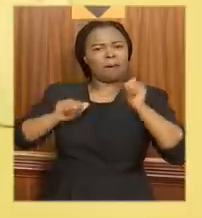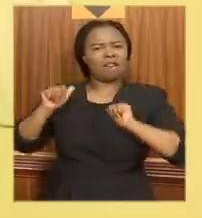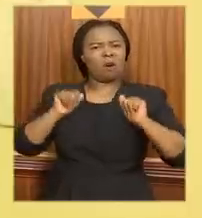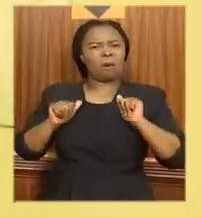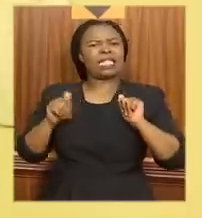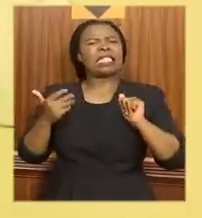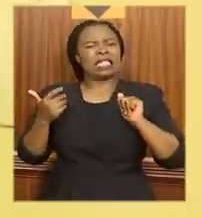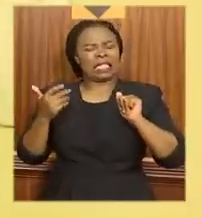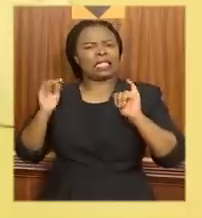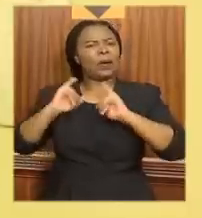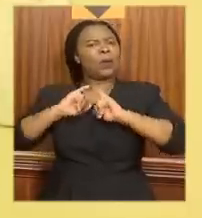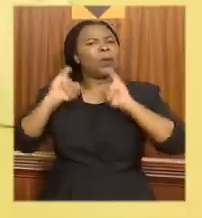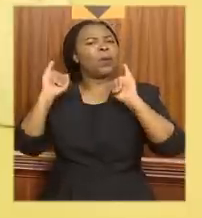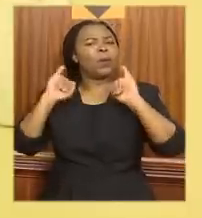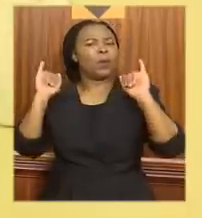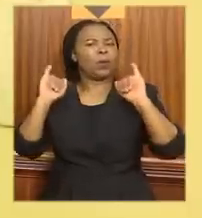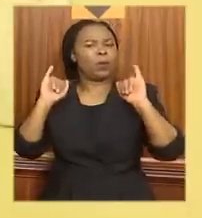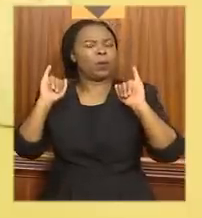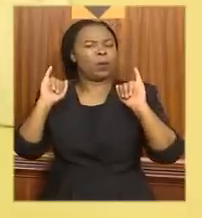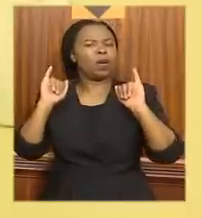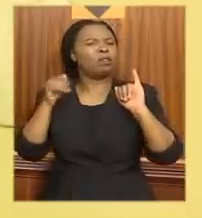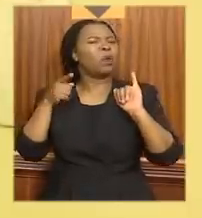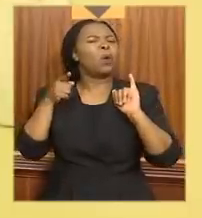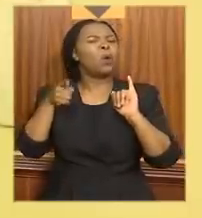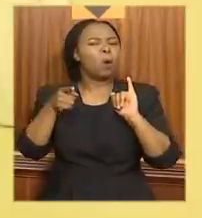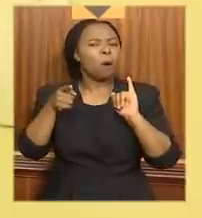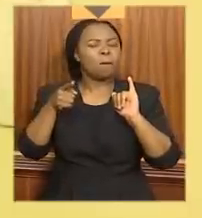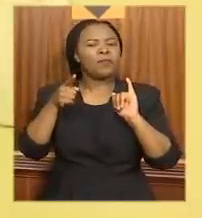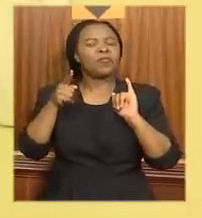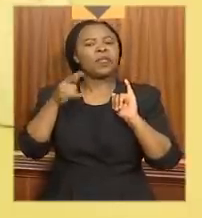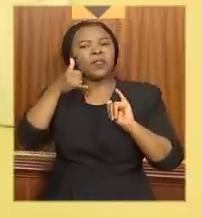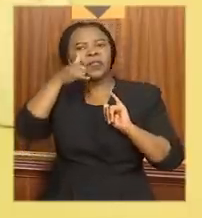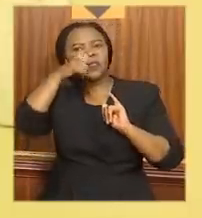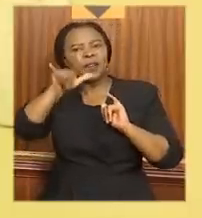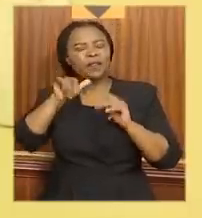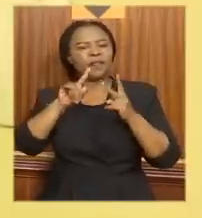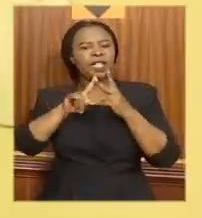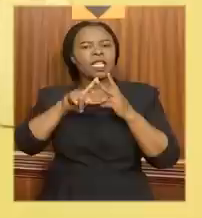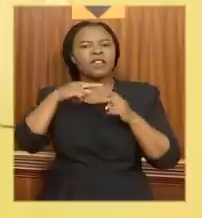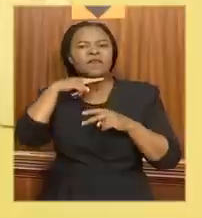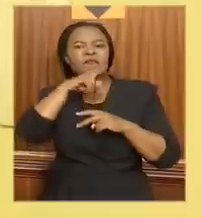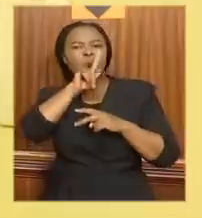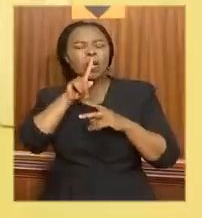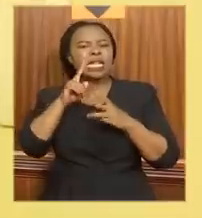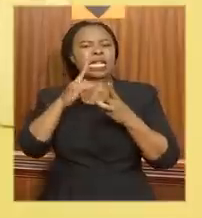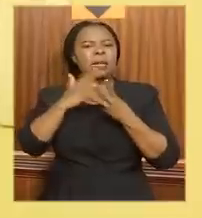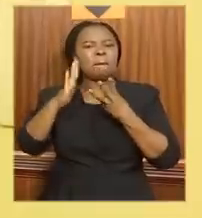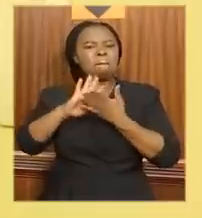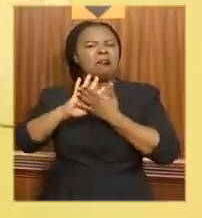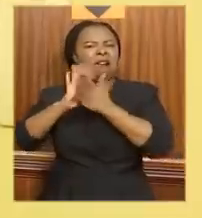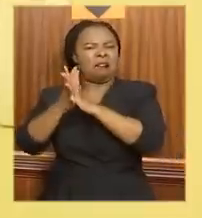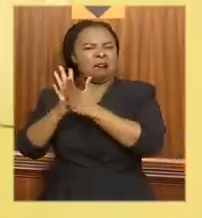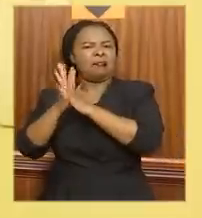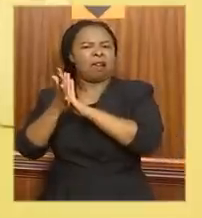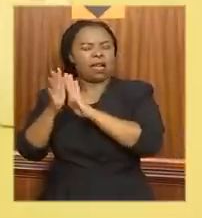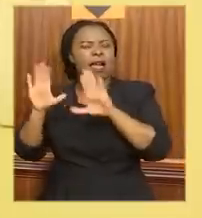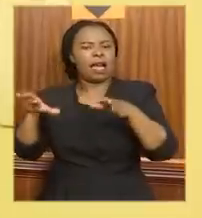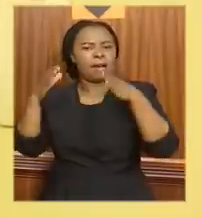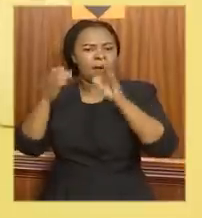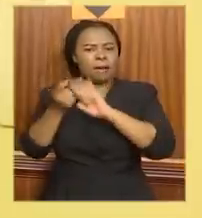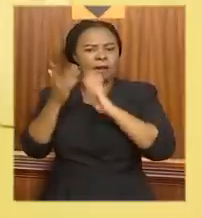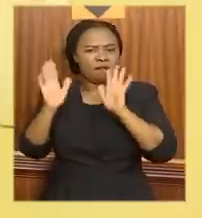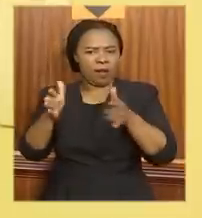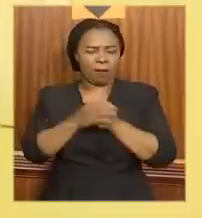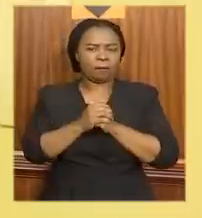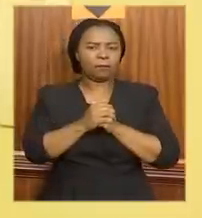further worsened by extensive theft and fraud as well as sabotage. After